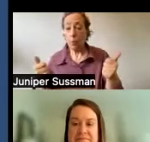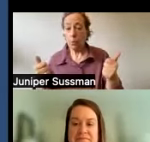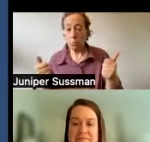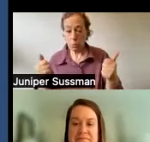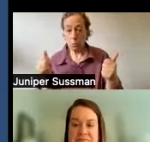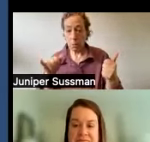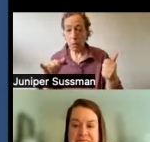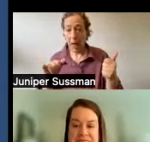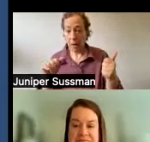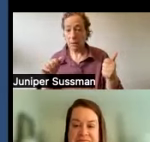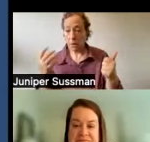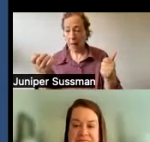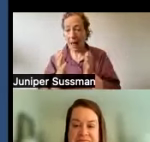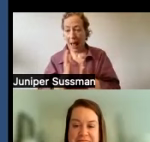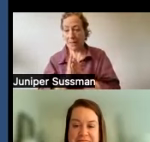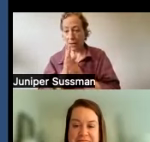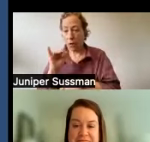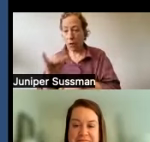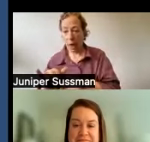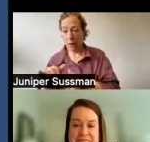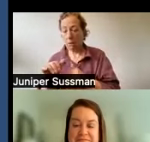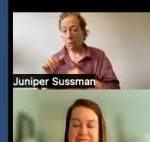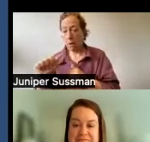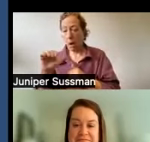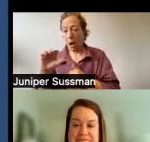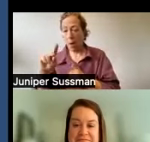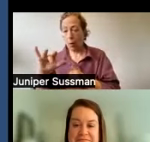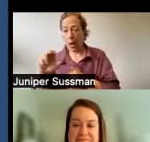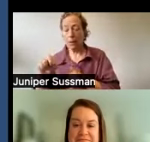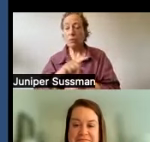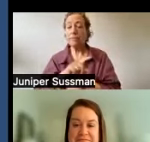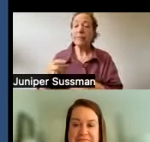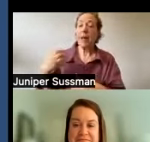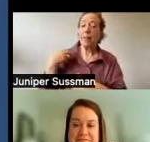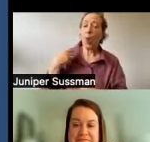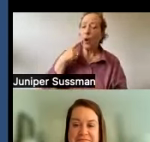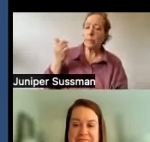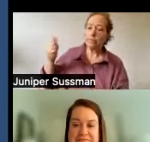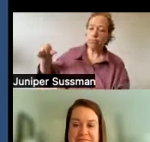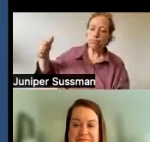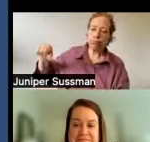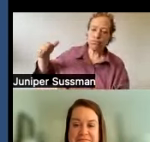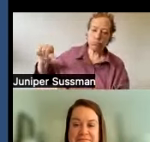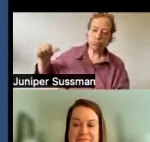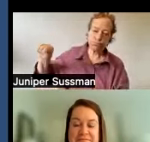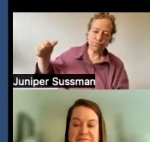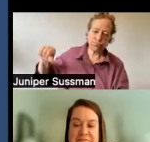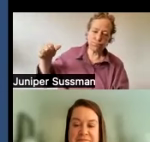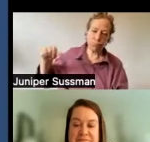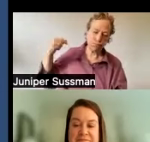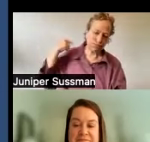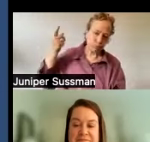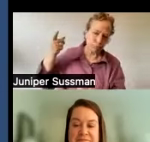for years, we've heard employers say, like, we can't do it. That's impossible. That's infeasible. And then for